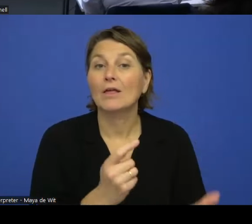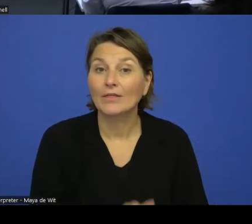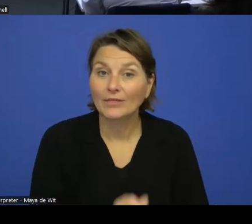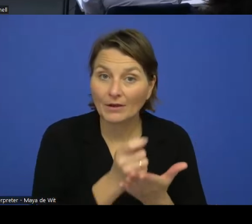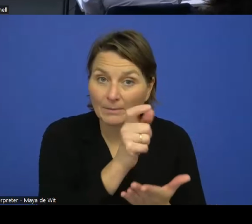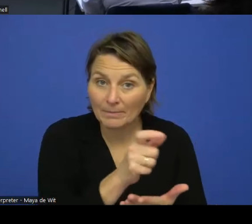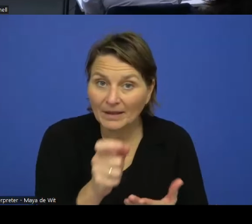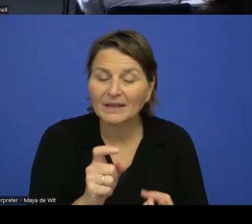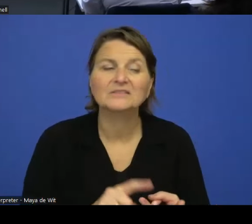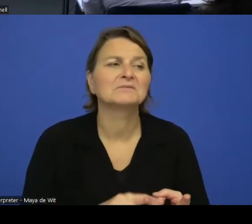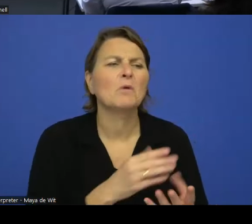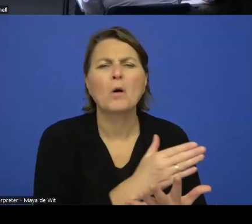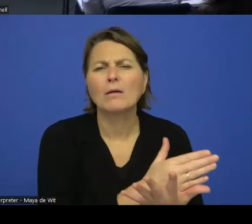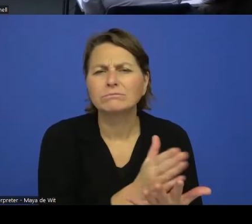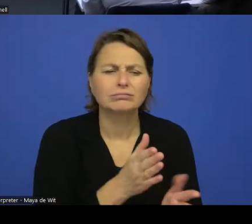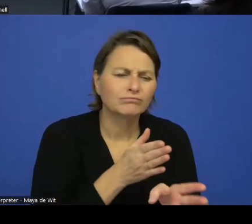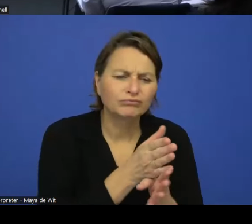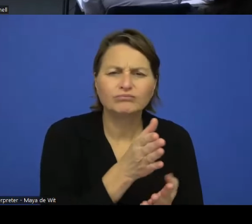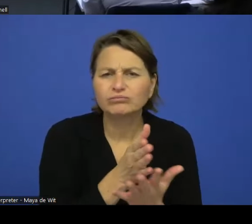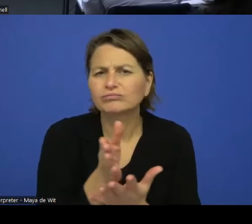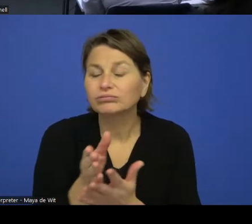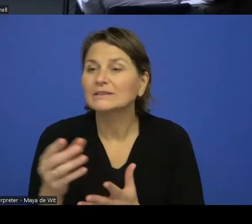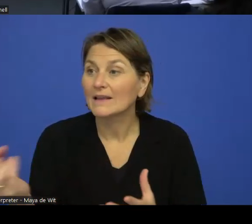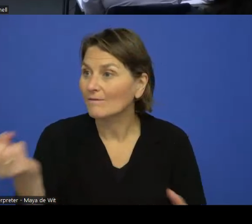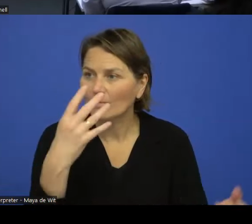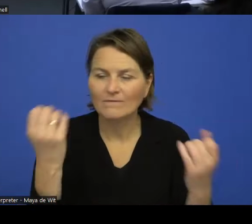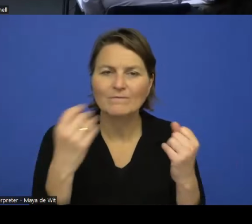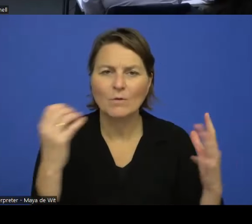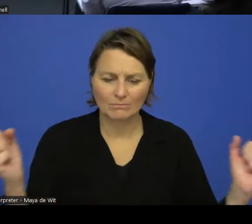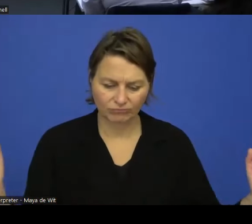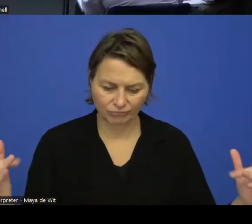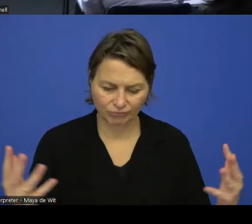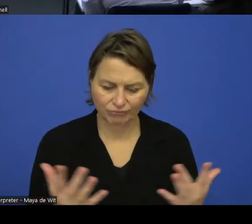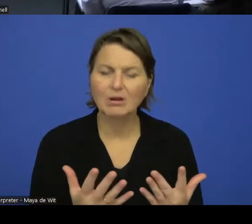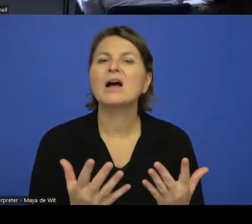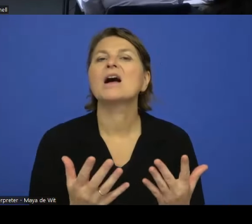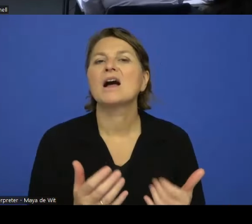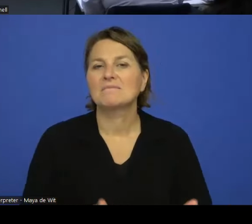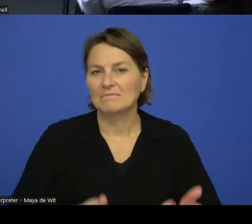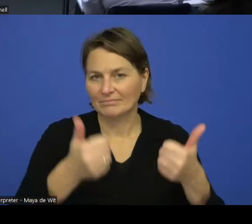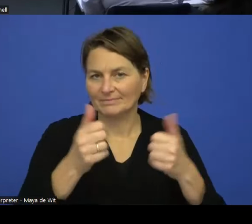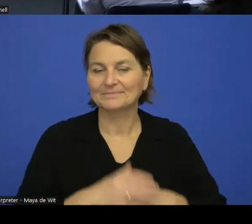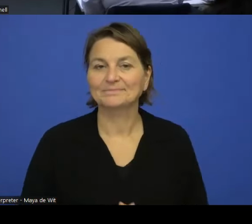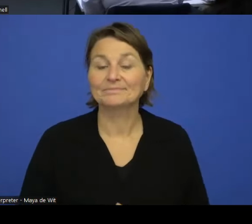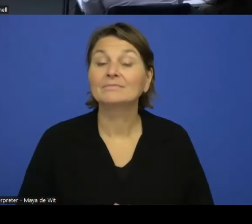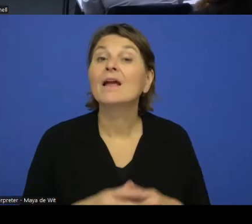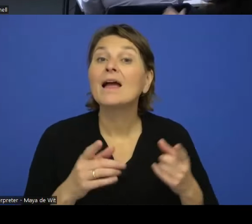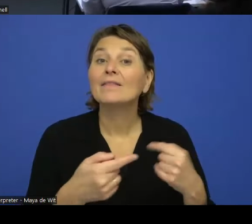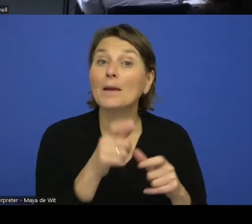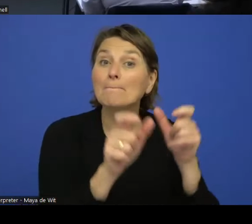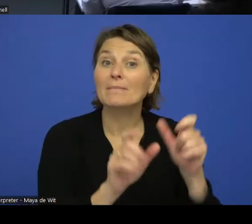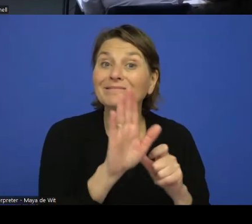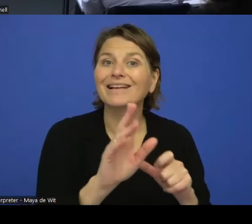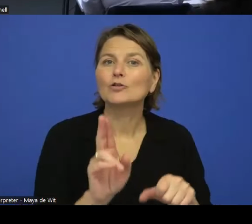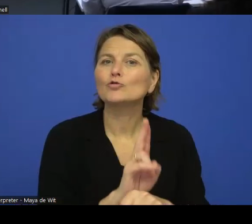about what does it need to do, what are good exercises, also working with user groups as well. So